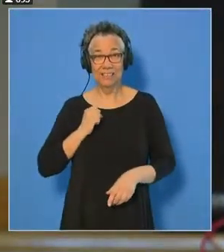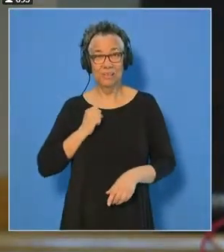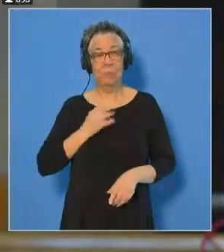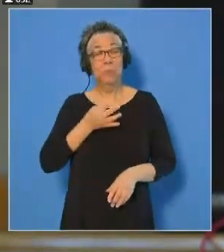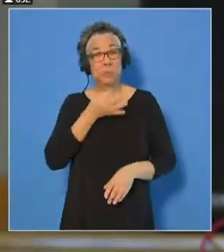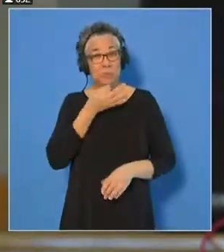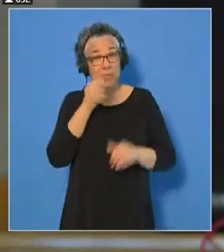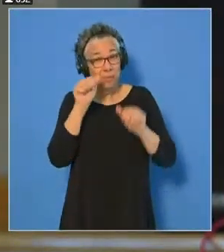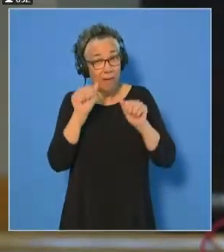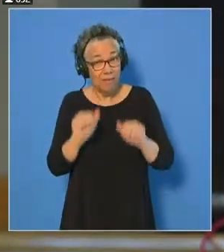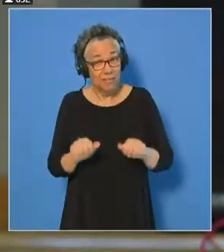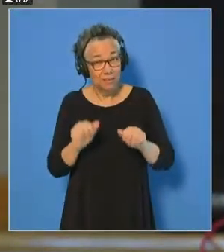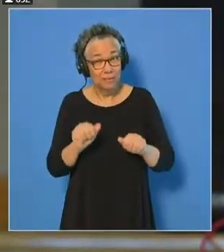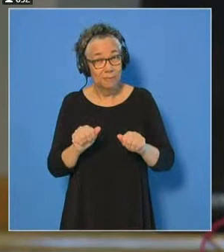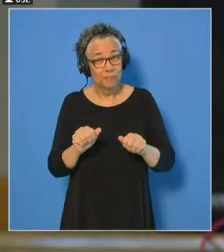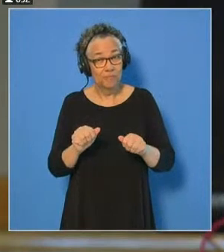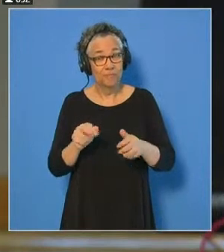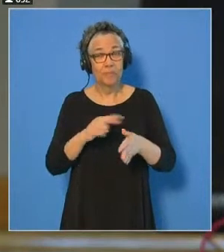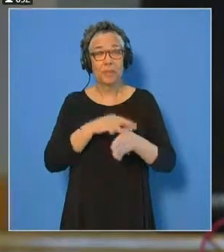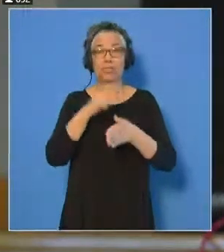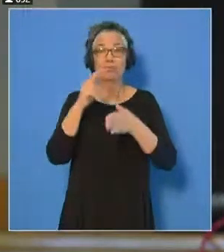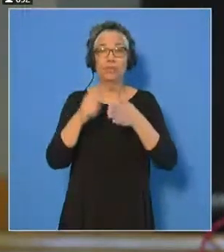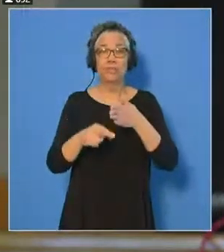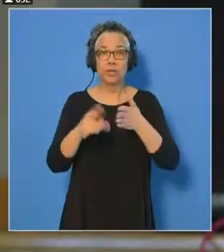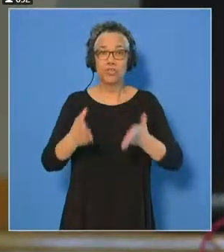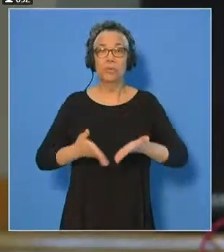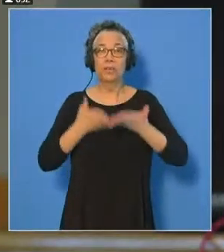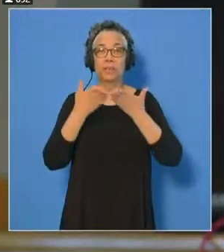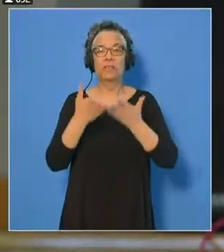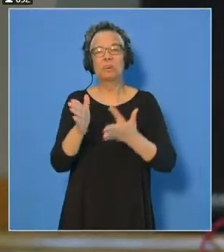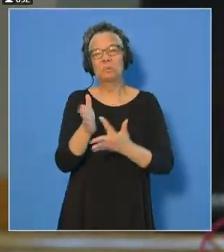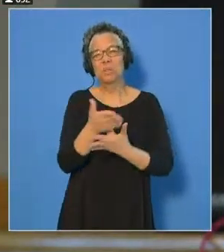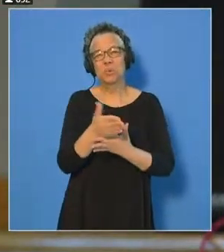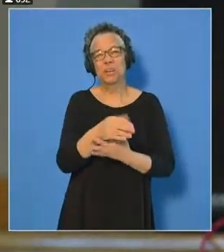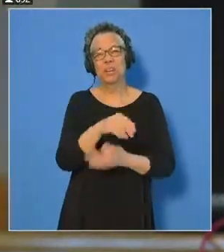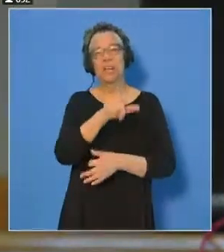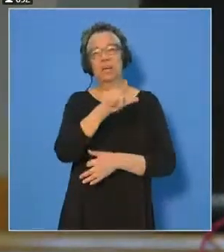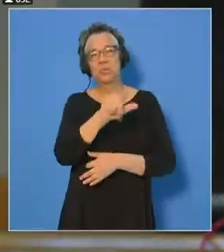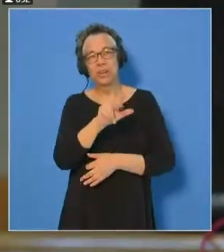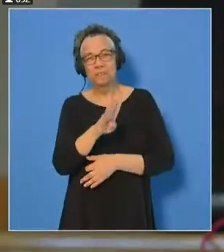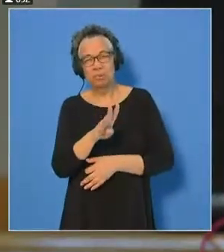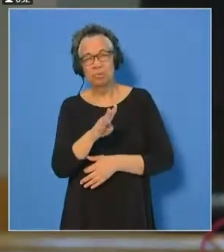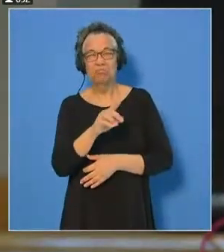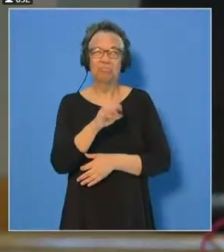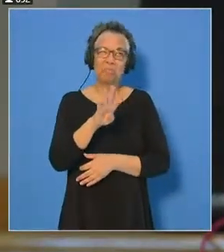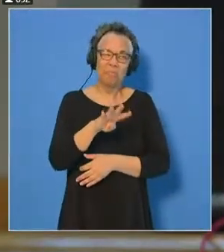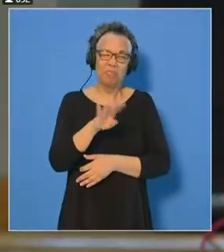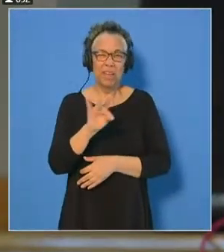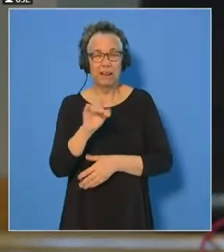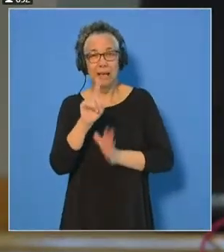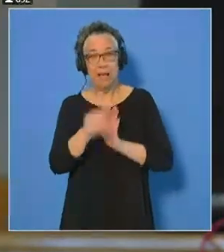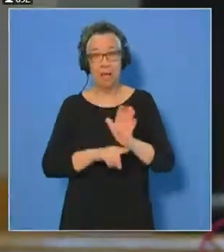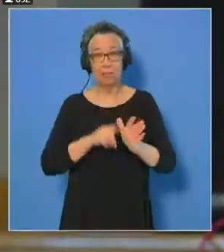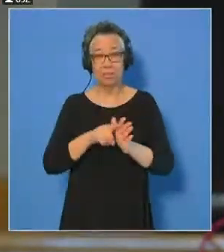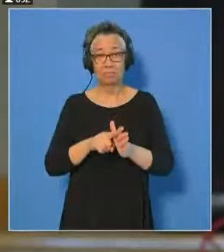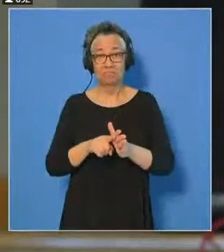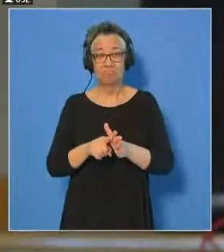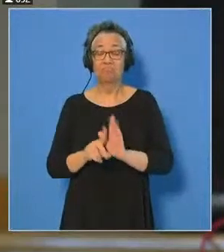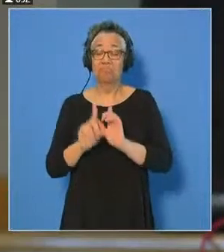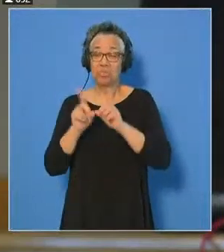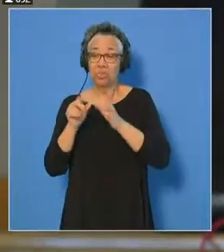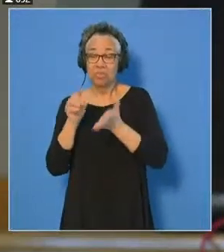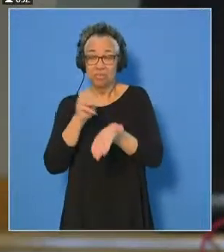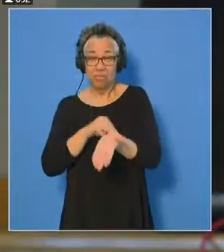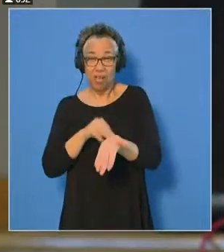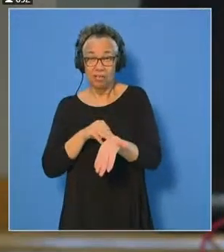And the results of those testing will be provided between 24 and 48 hours to the doctors of the residents of